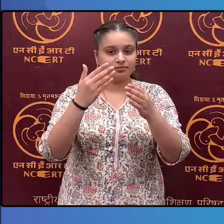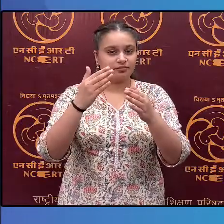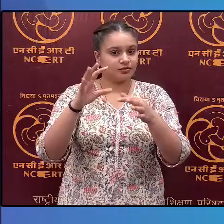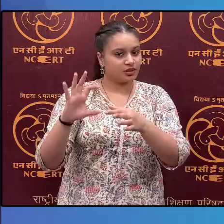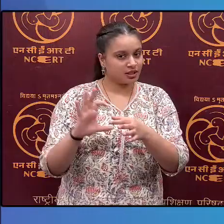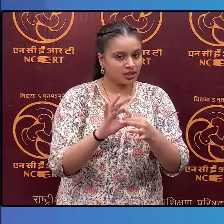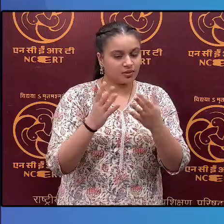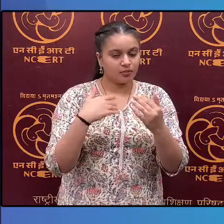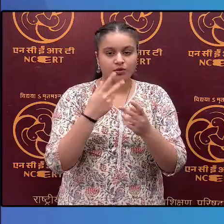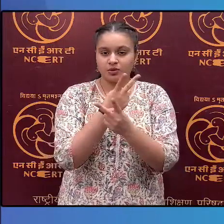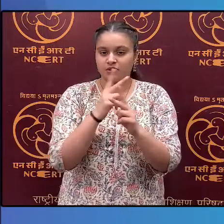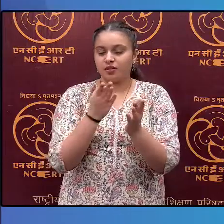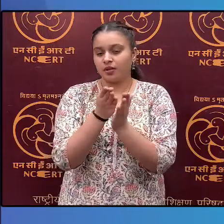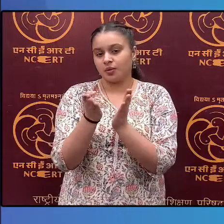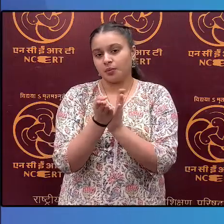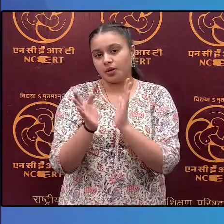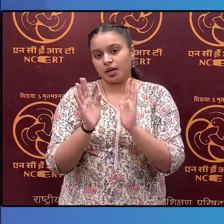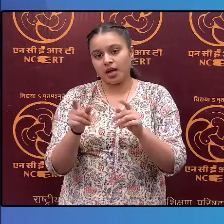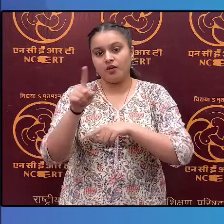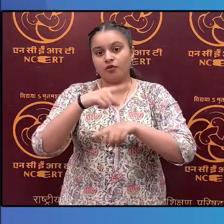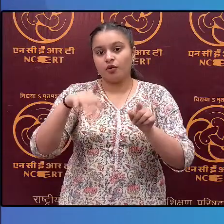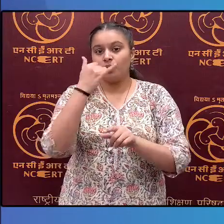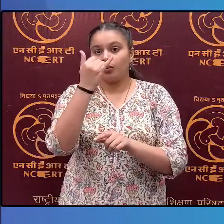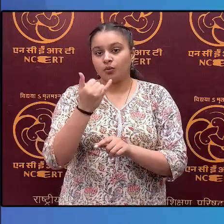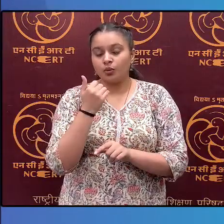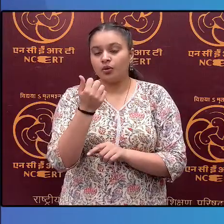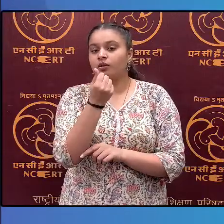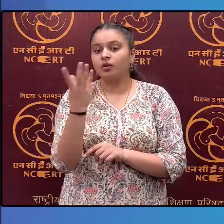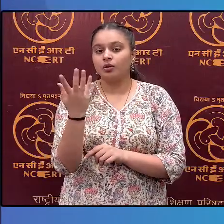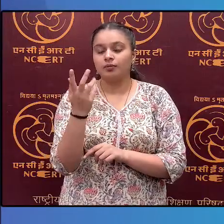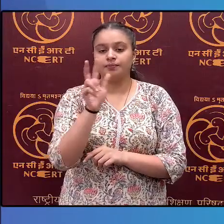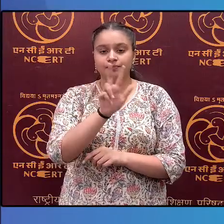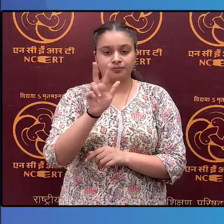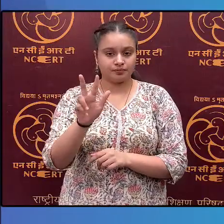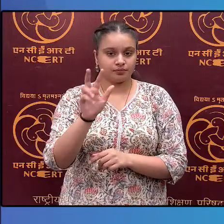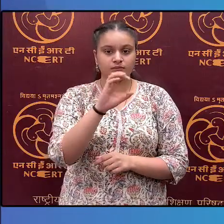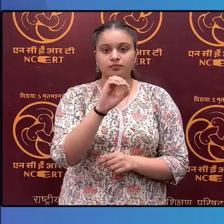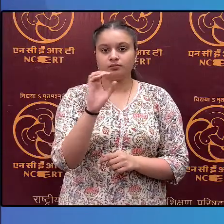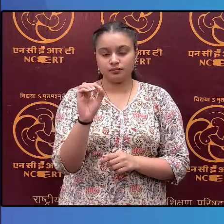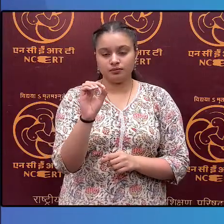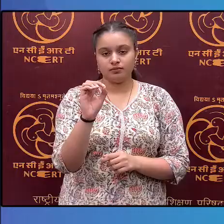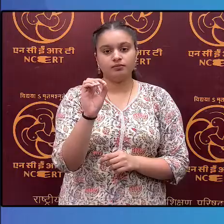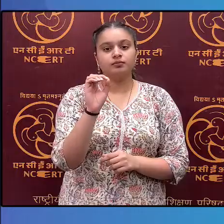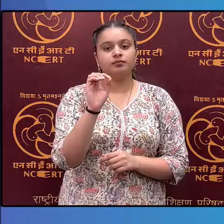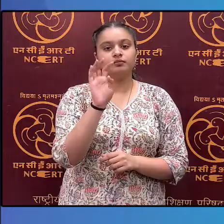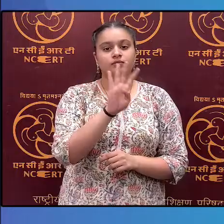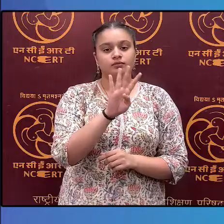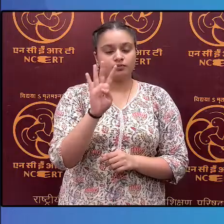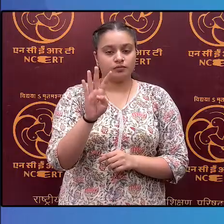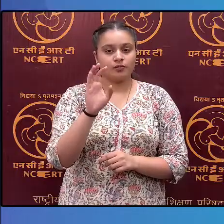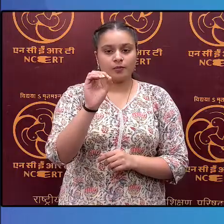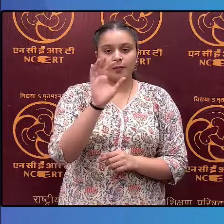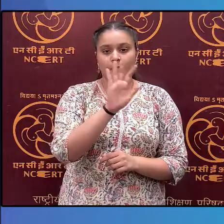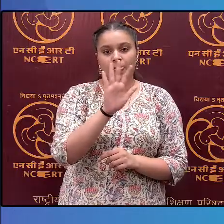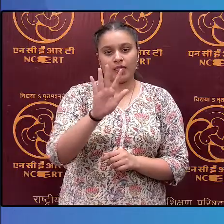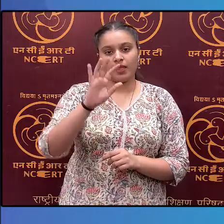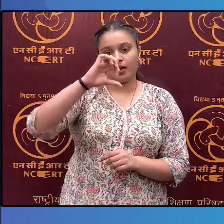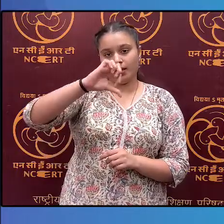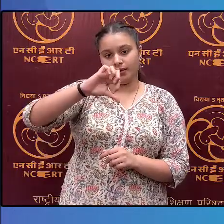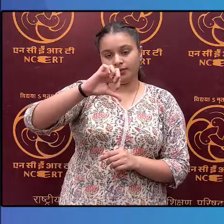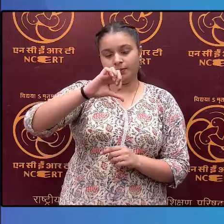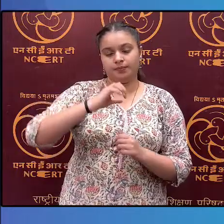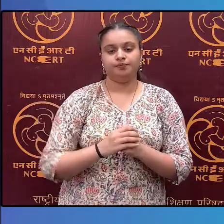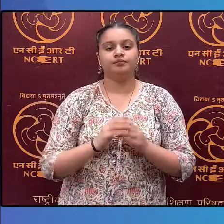our various mediums. We want you to call us on our telephone number, that is 8800 440